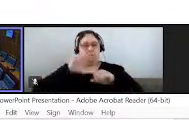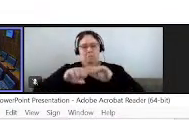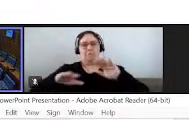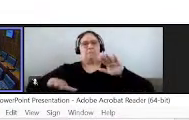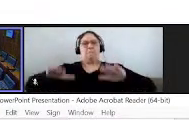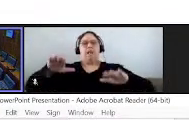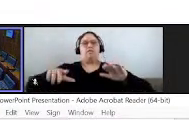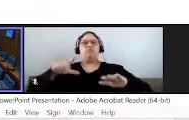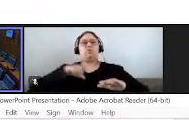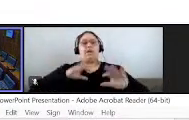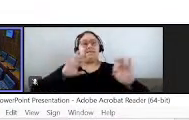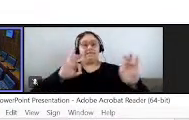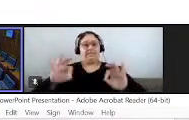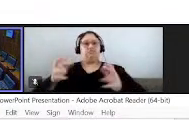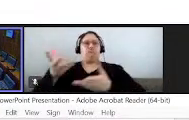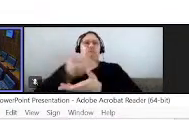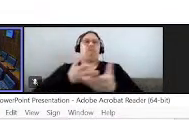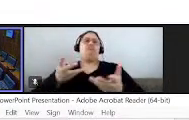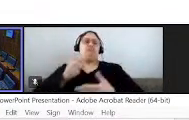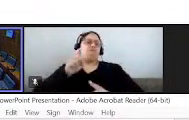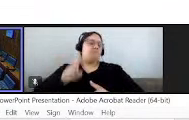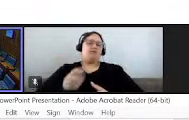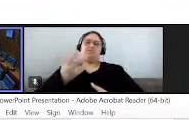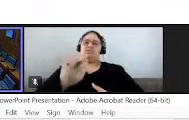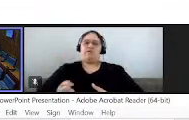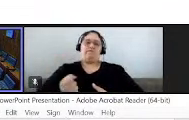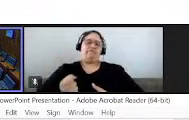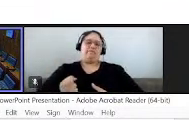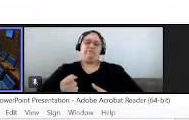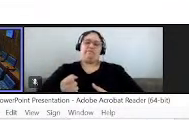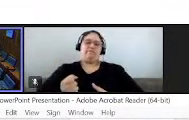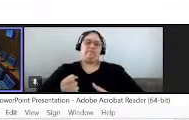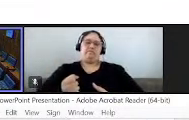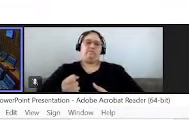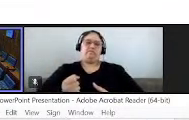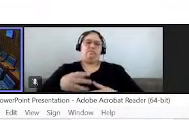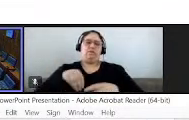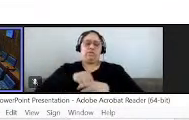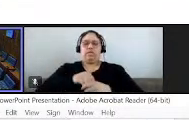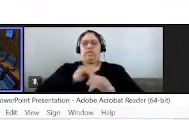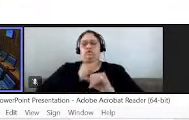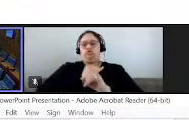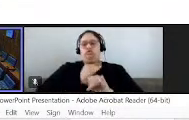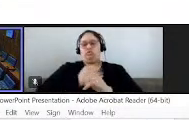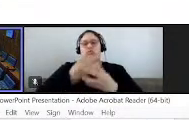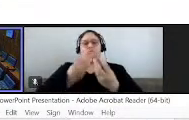it's a conversation that we have to have within the institution, with